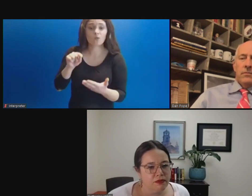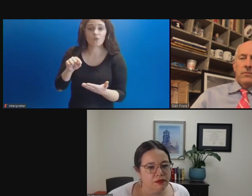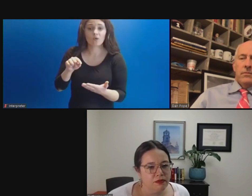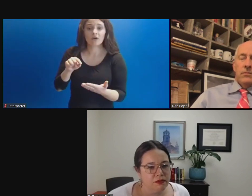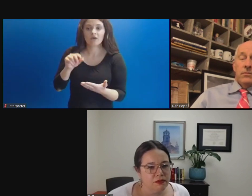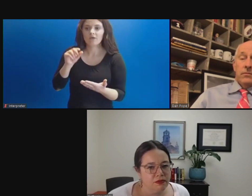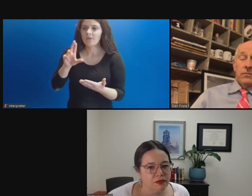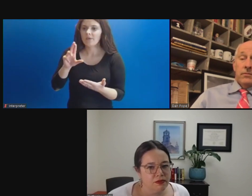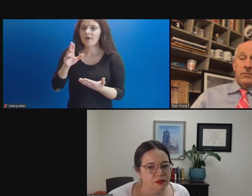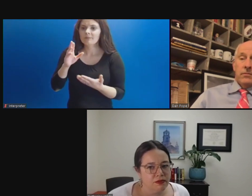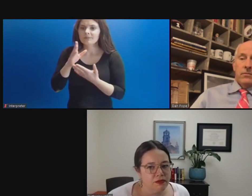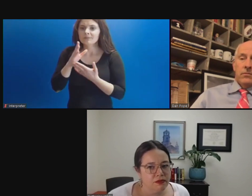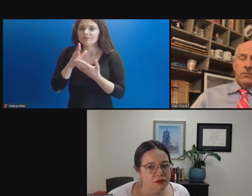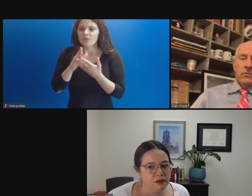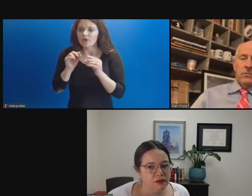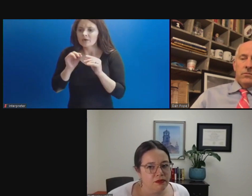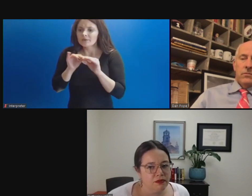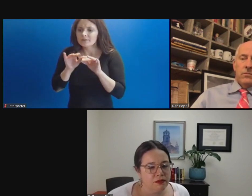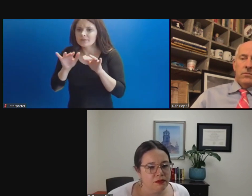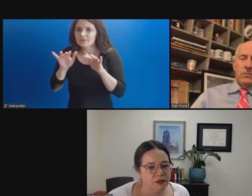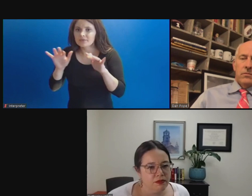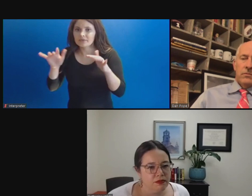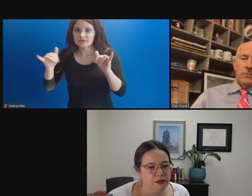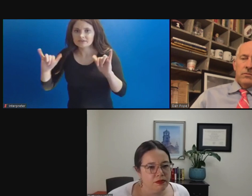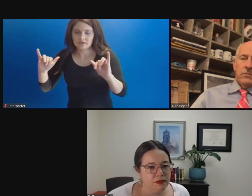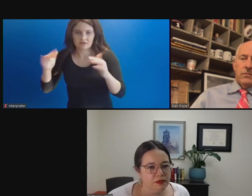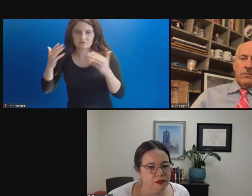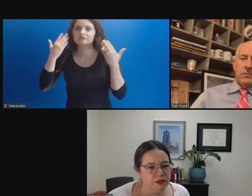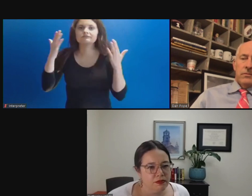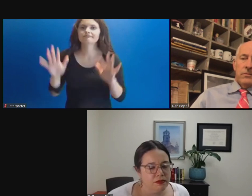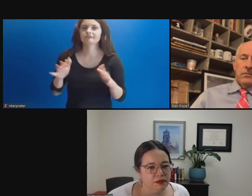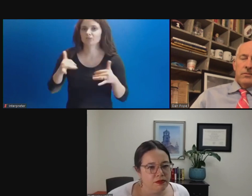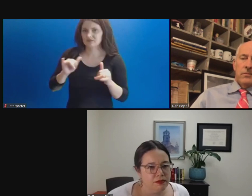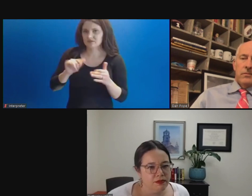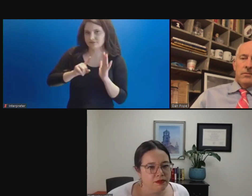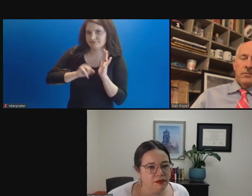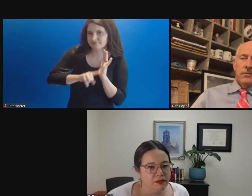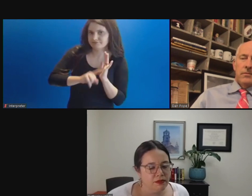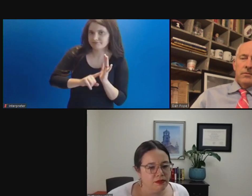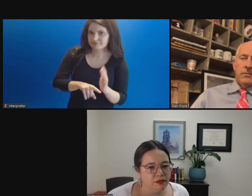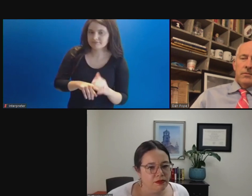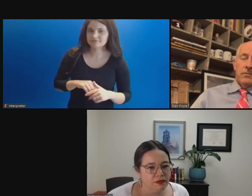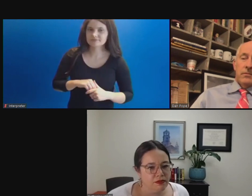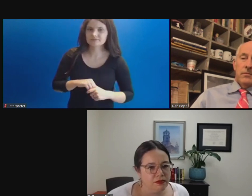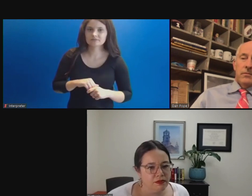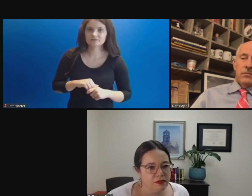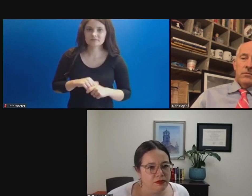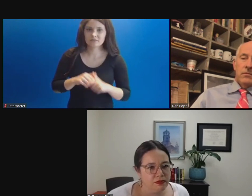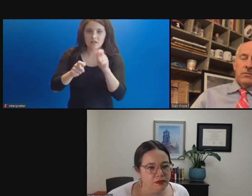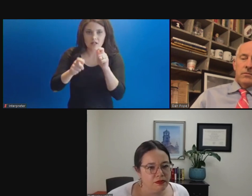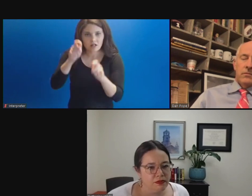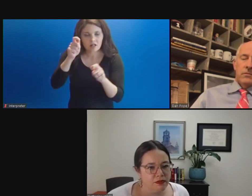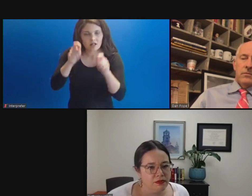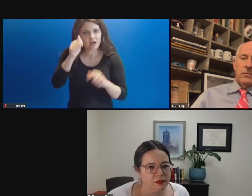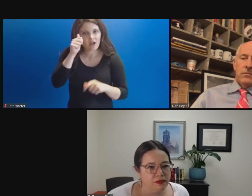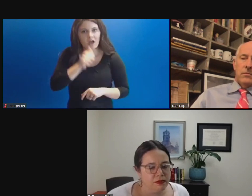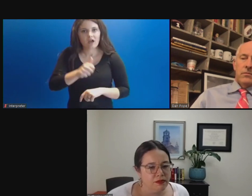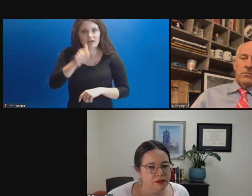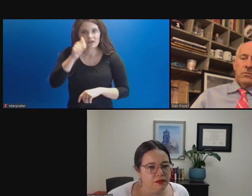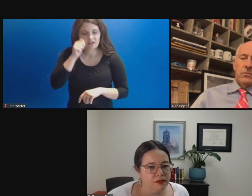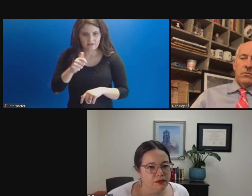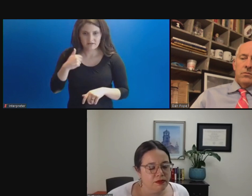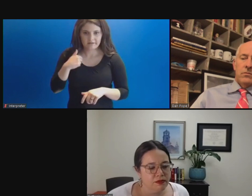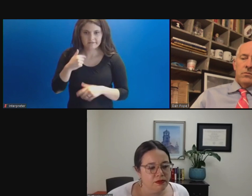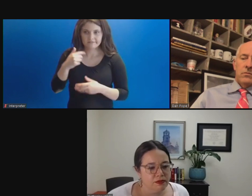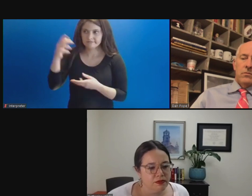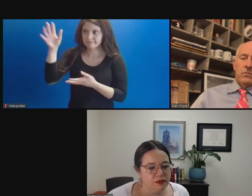or viral particles are infectious. So we're still working on that. And this stuff changes every day. We get stuff from